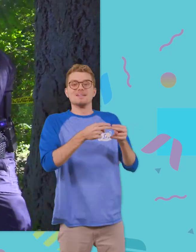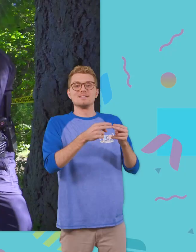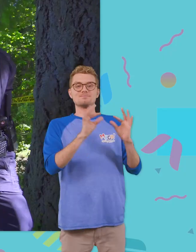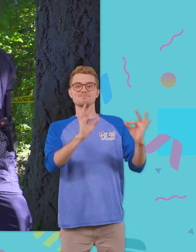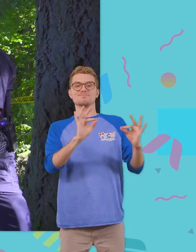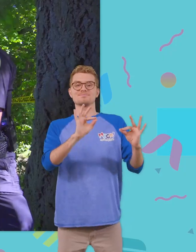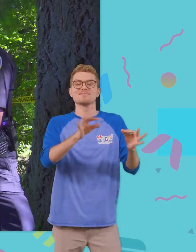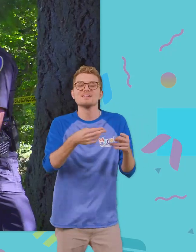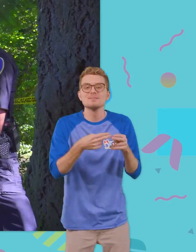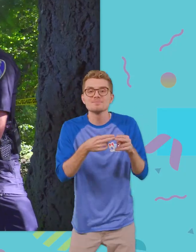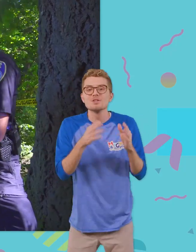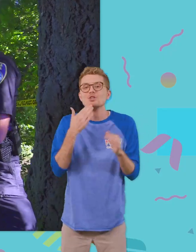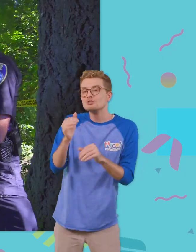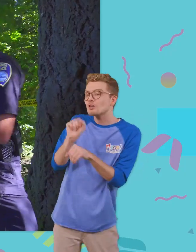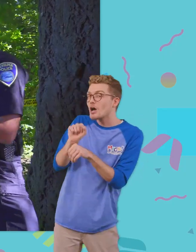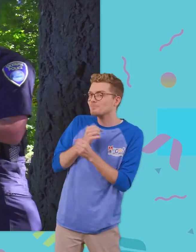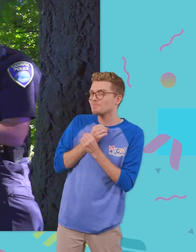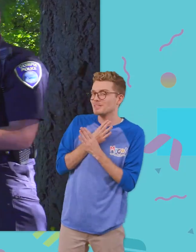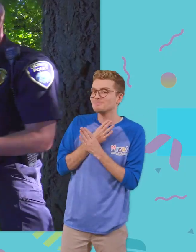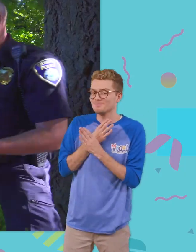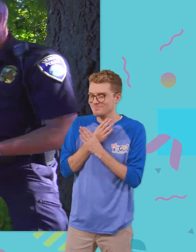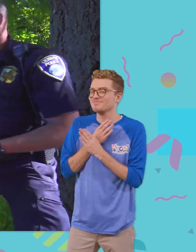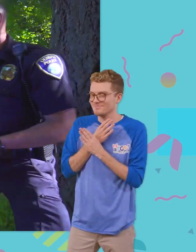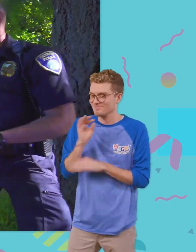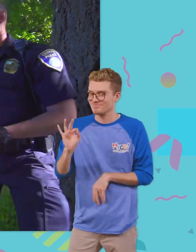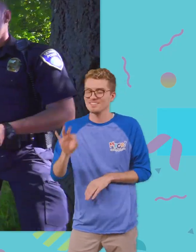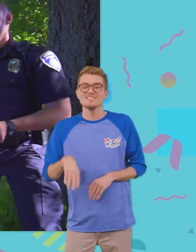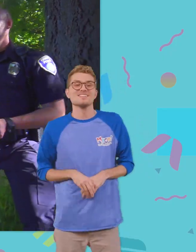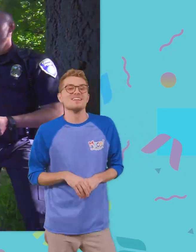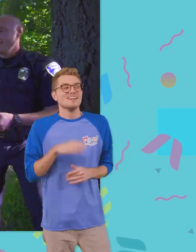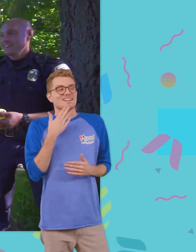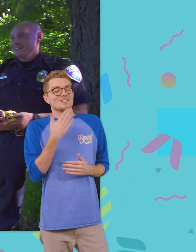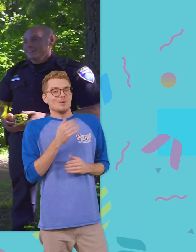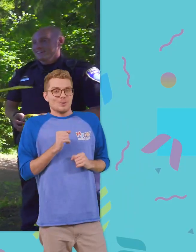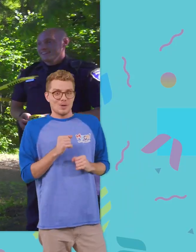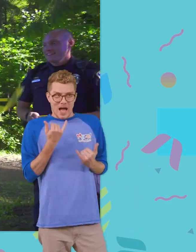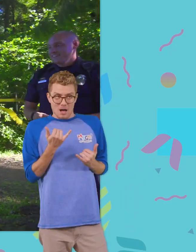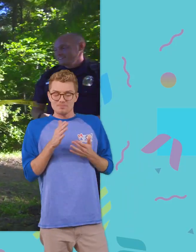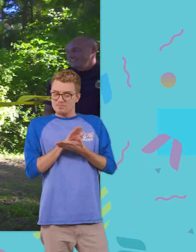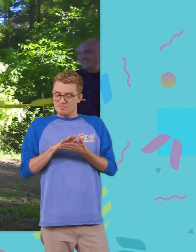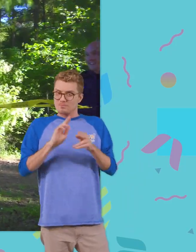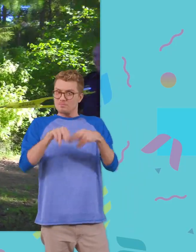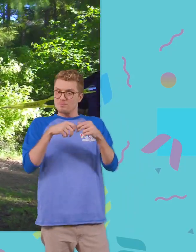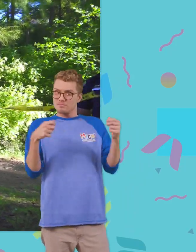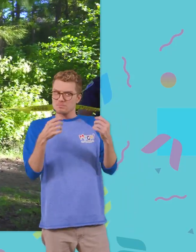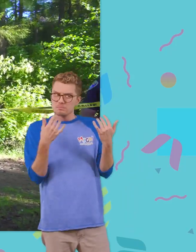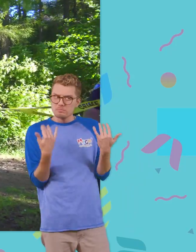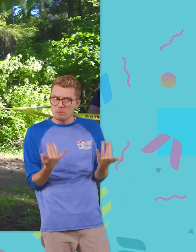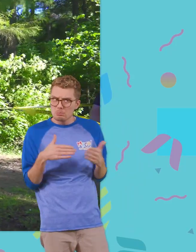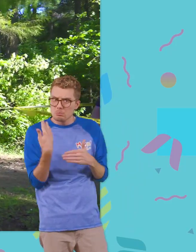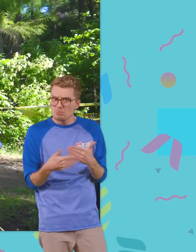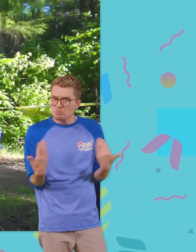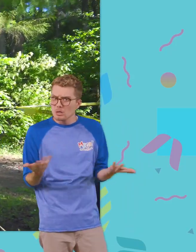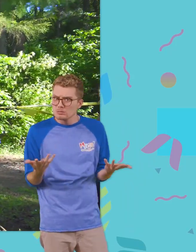Almost there. Oh, good job, Blippi. Thanks. Okay, it's nice and tied off. Now what? That was a